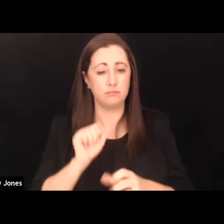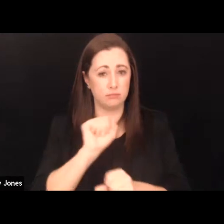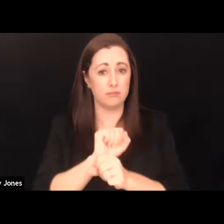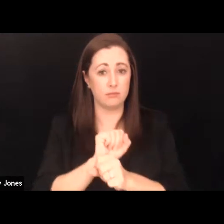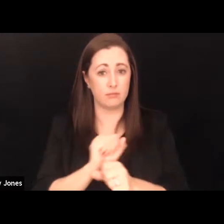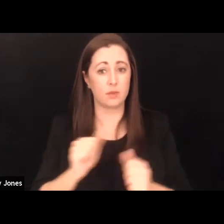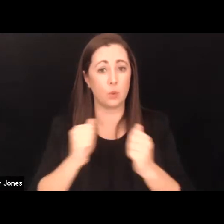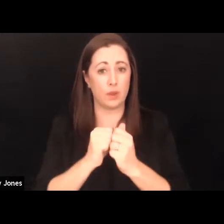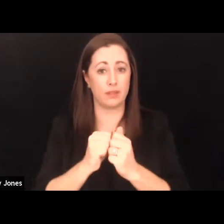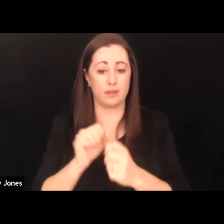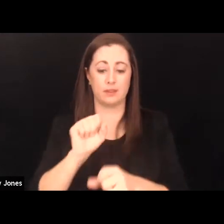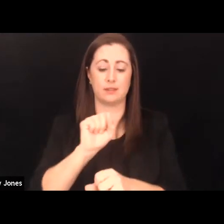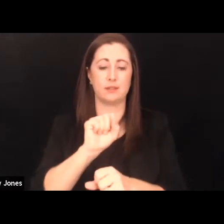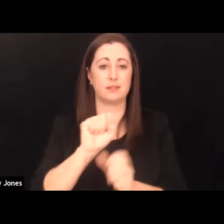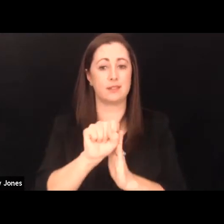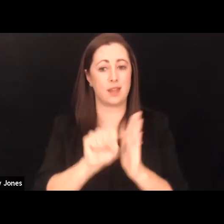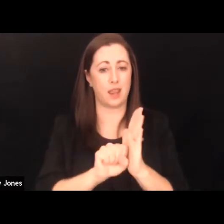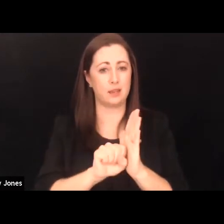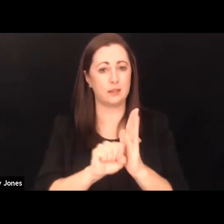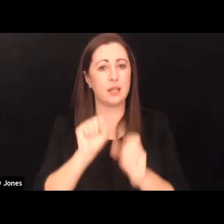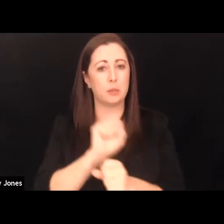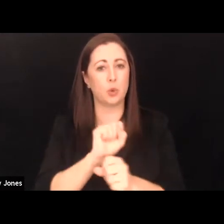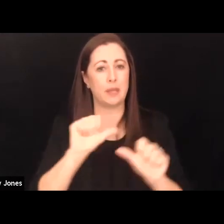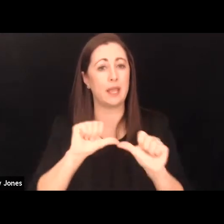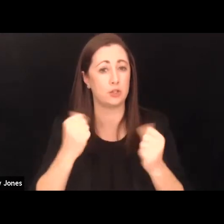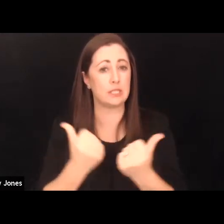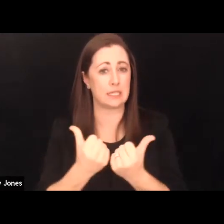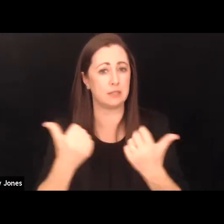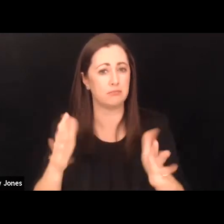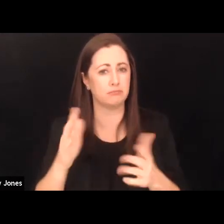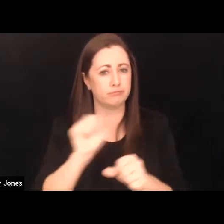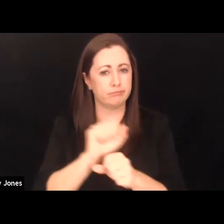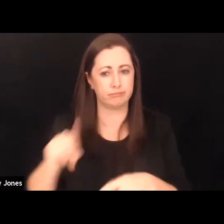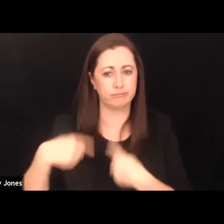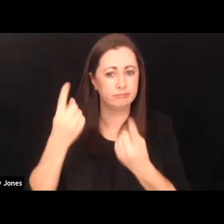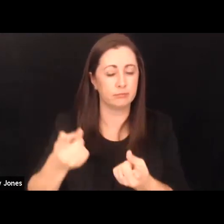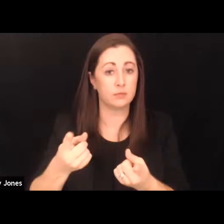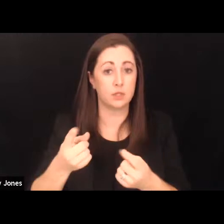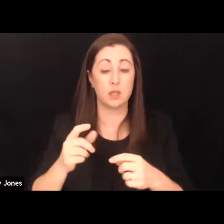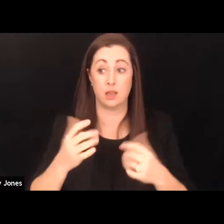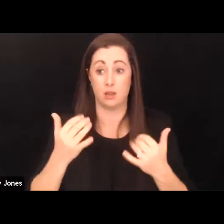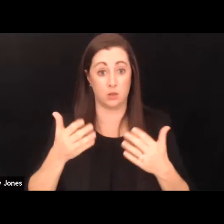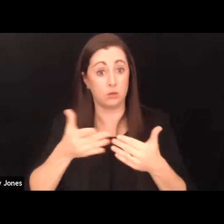with state employment agencies, is that when we start to rehire